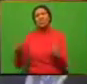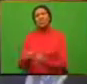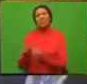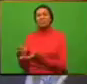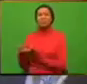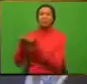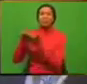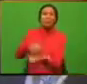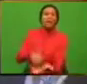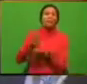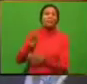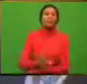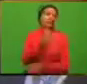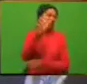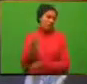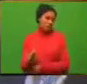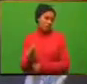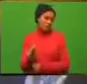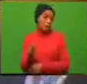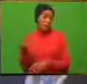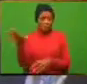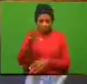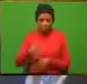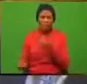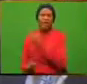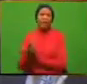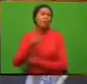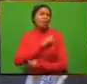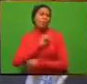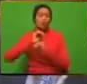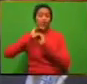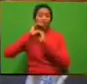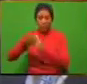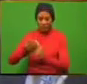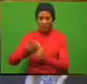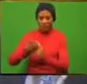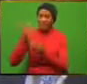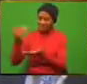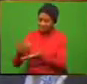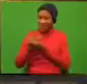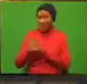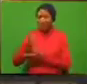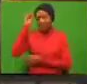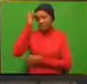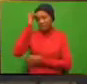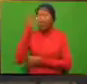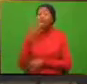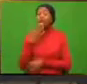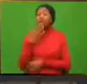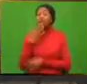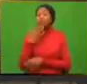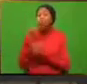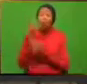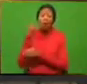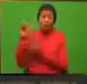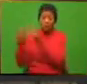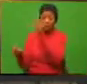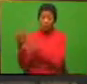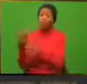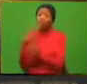Dutch law, and this was done in order to protect and preserve the interests of those who colonize